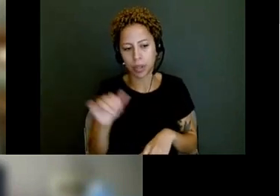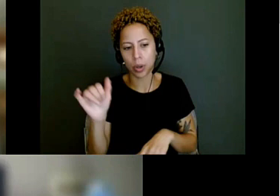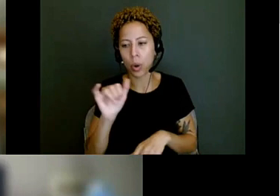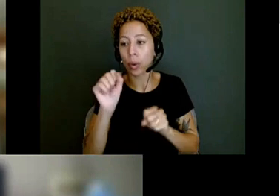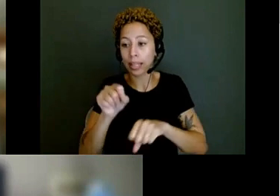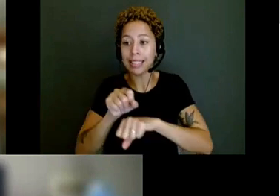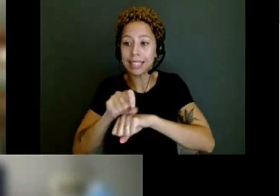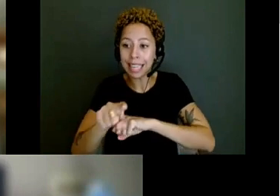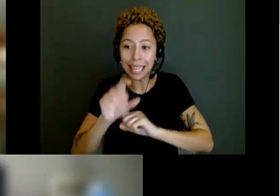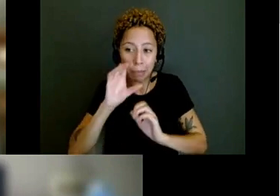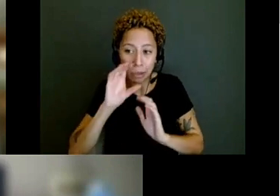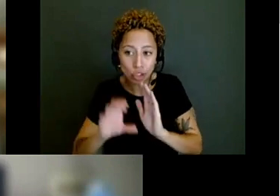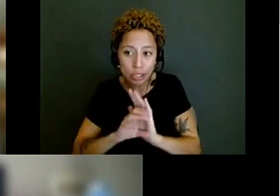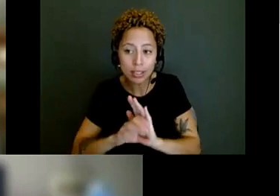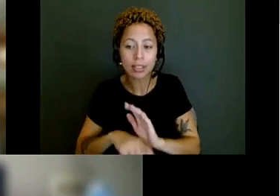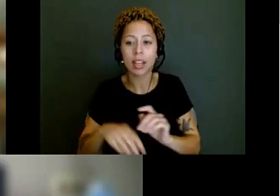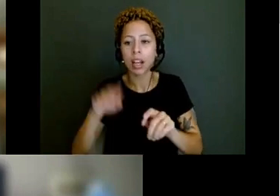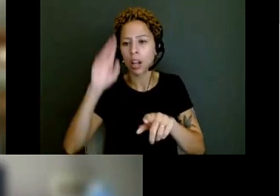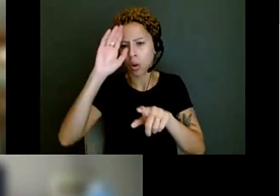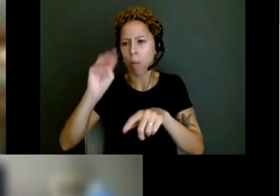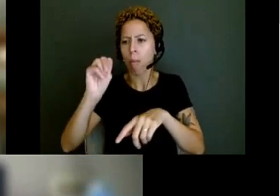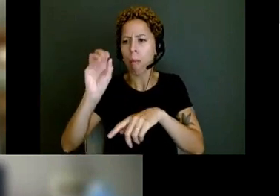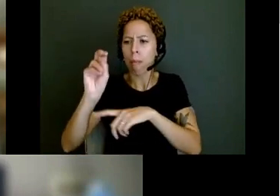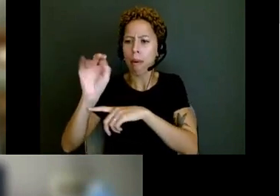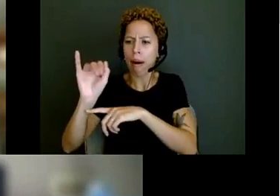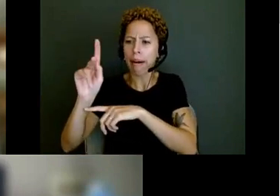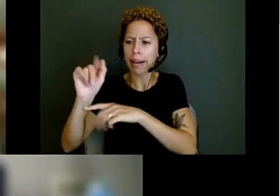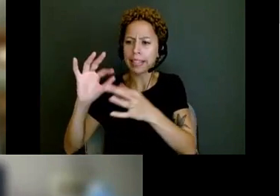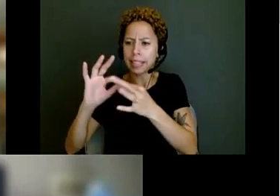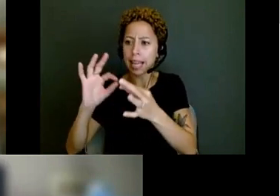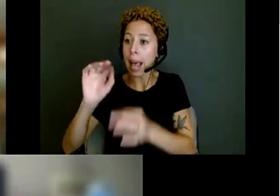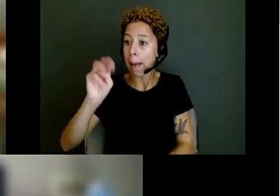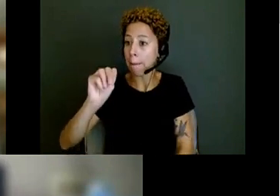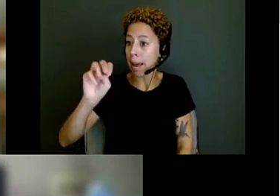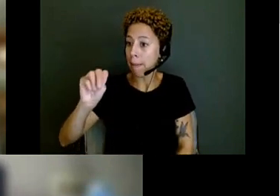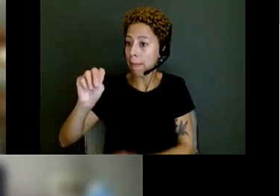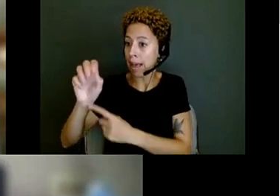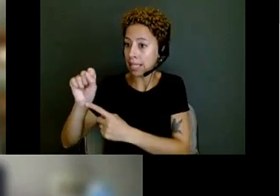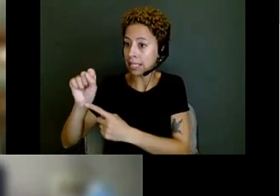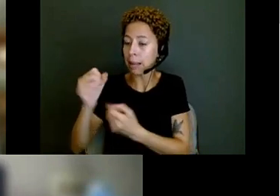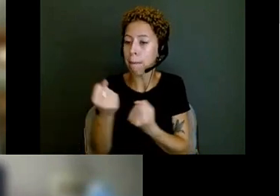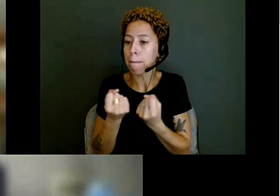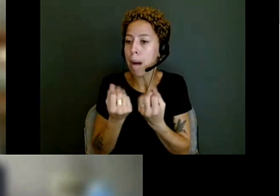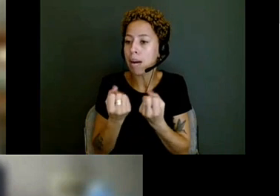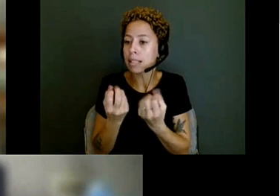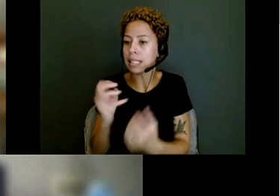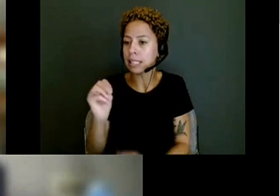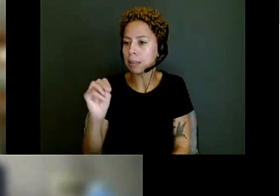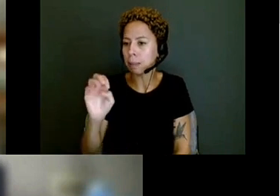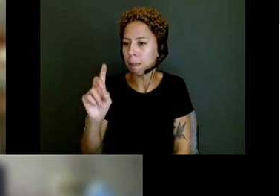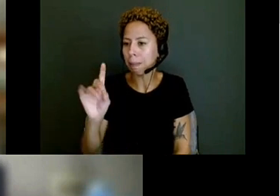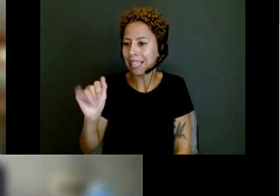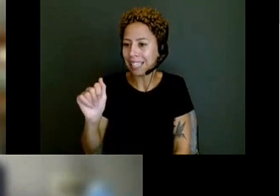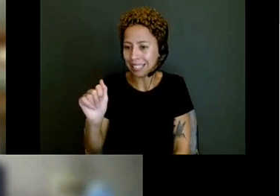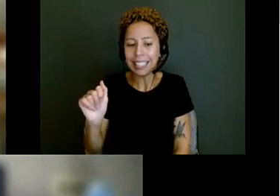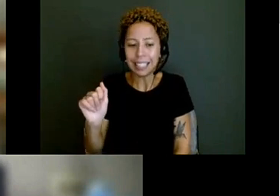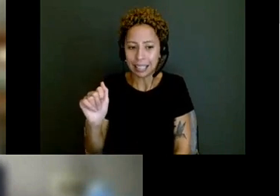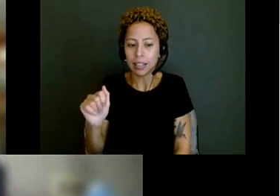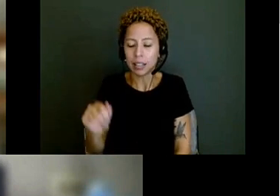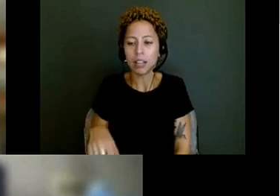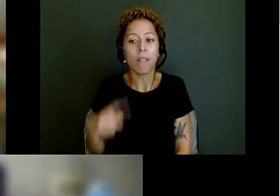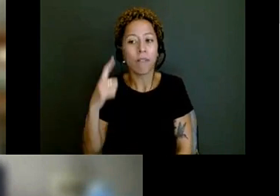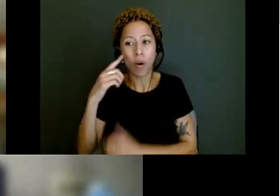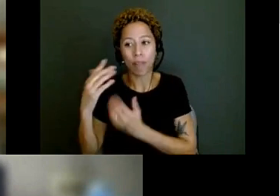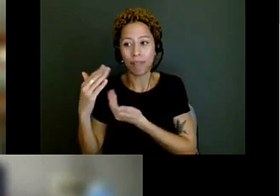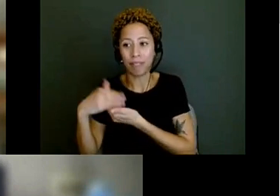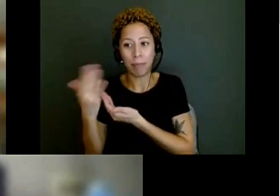also mentioned MMS. So MMS is multimedia. And it's not so much dependent on the phone, although it won't work on an old flip phone. But